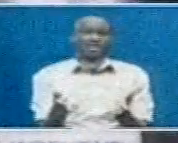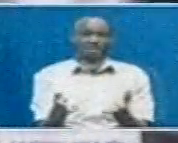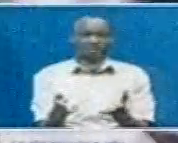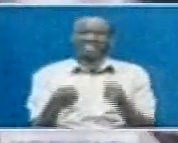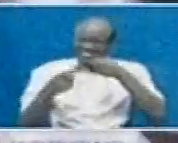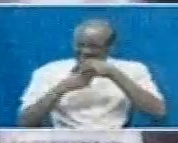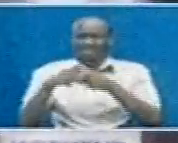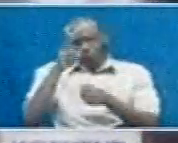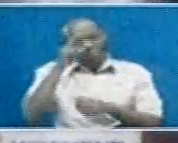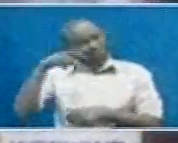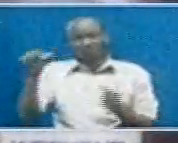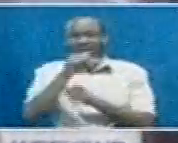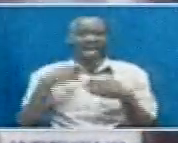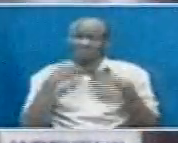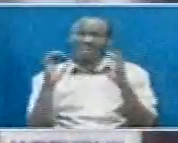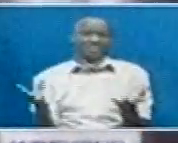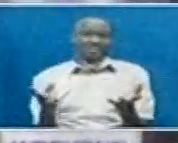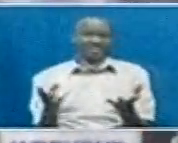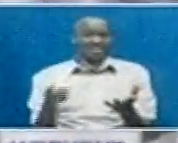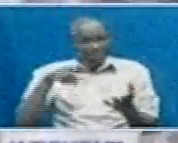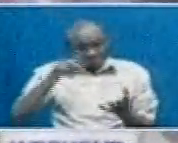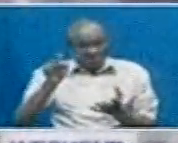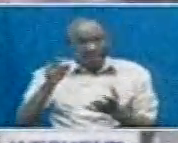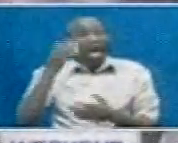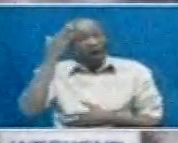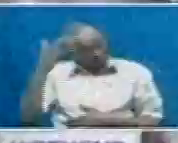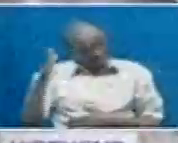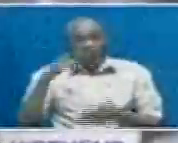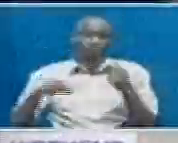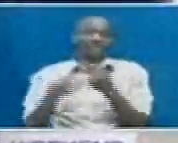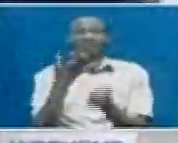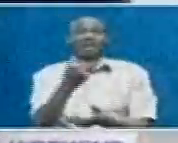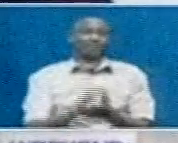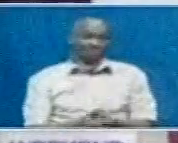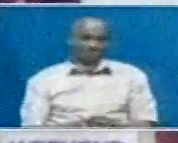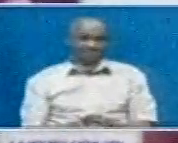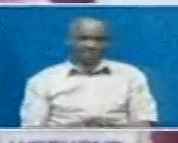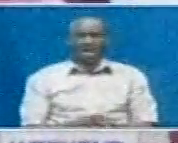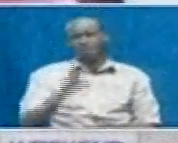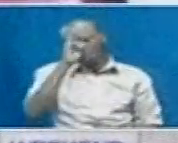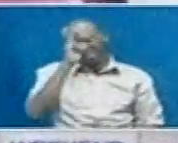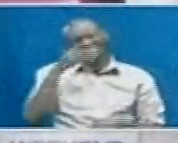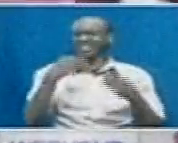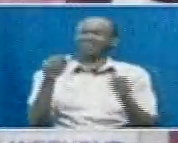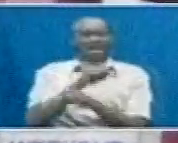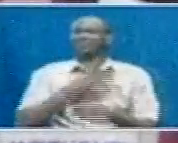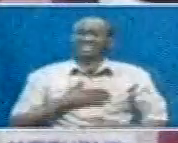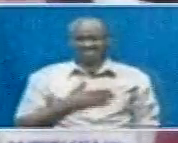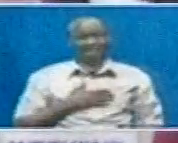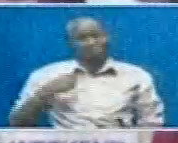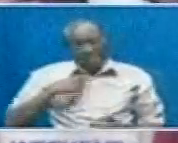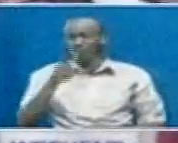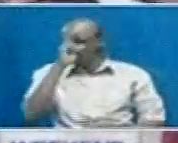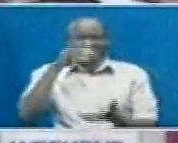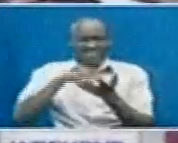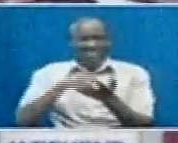hivi hawakuwa na magari na walikuwa wana habari wamejulishwa mapema. Polisi wetu waweze kupewa magari. Nimepita police station